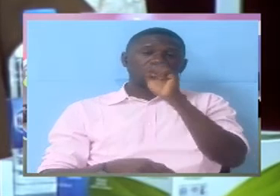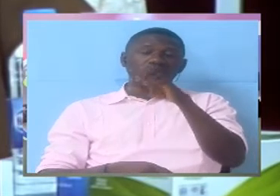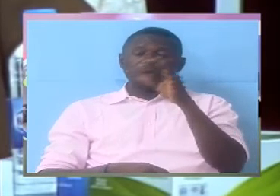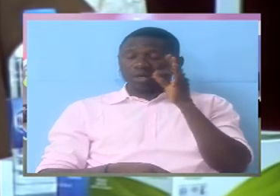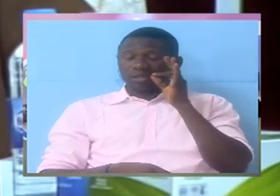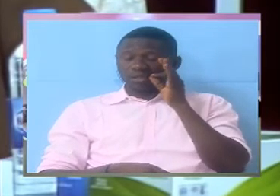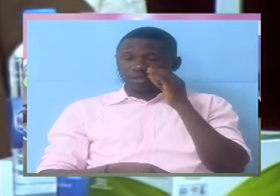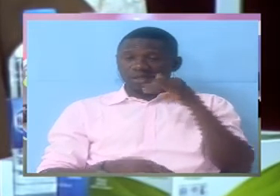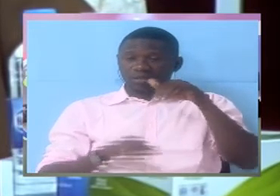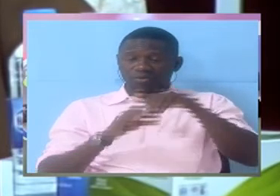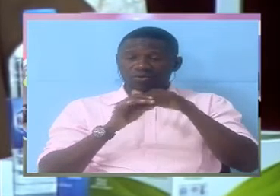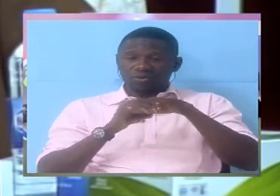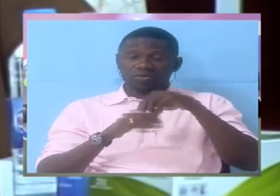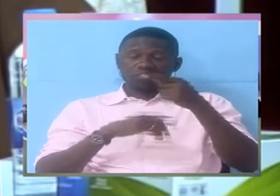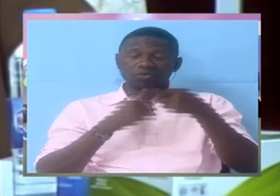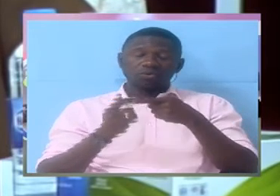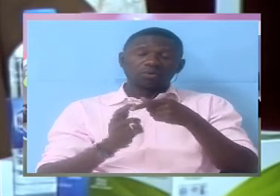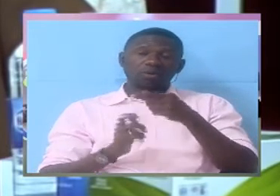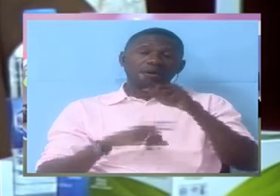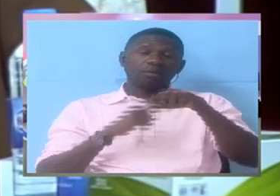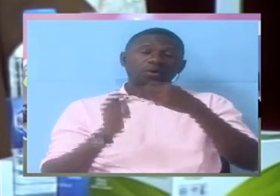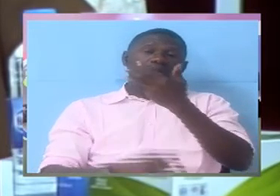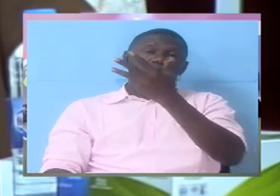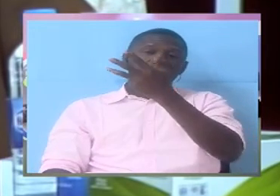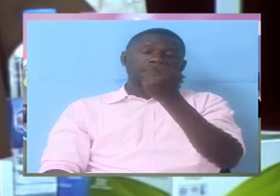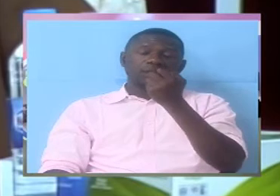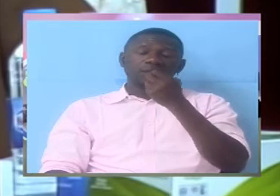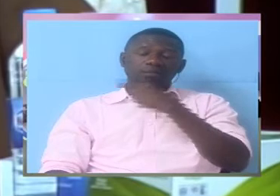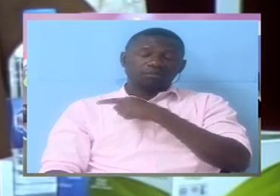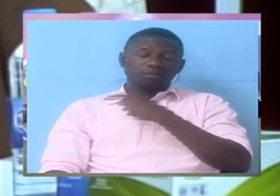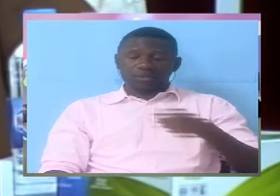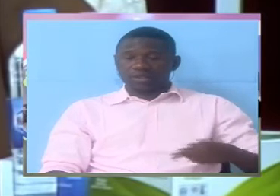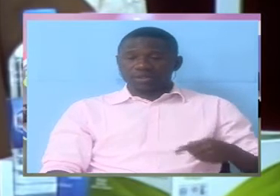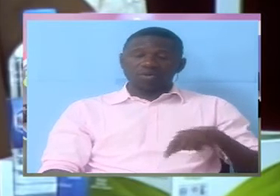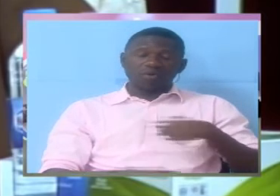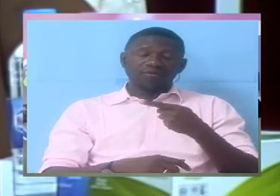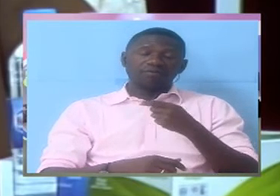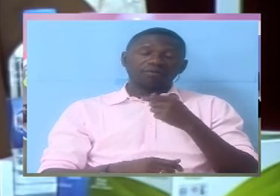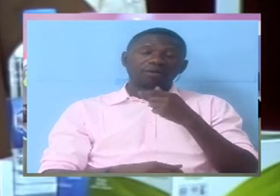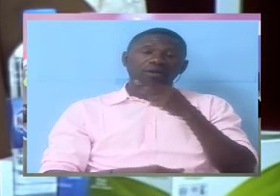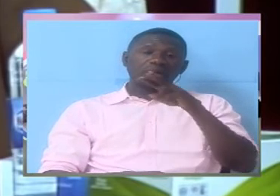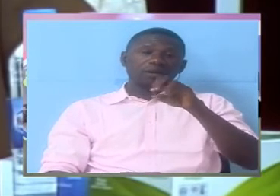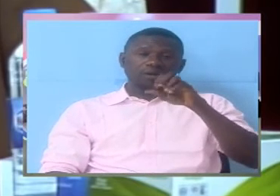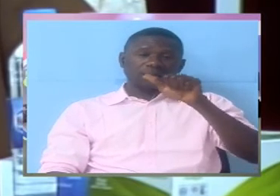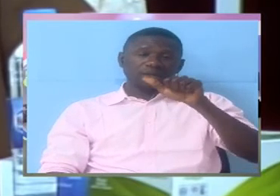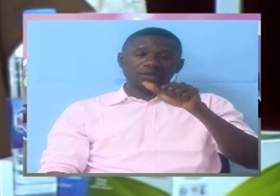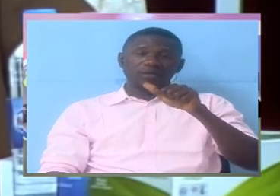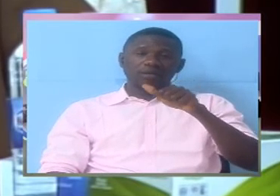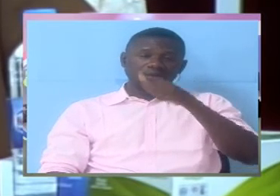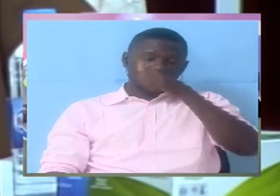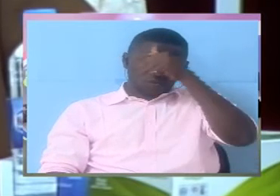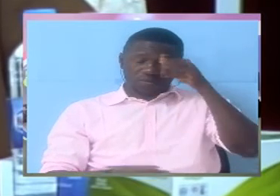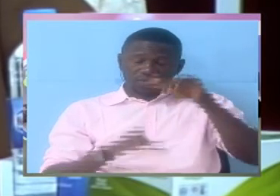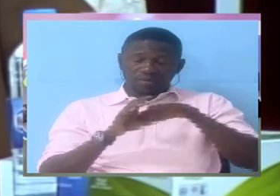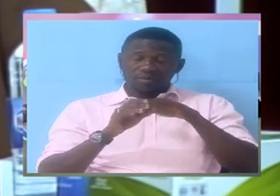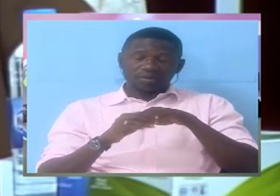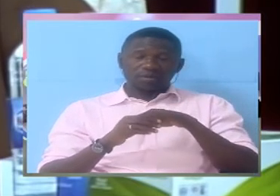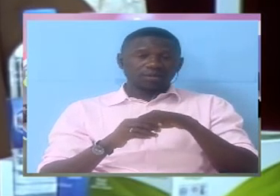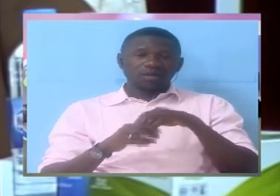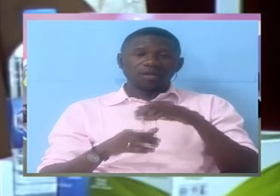to 90%. Of NIA officials being torturous. That's a massive indictment.